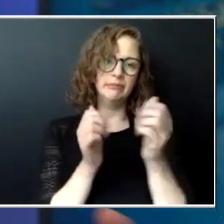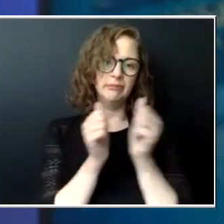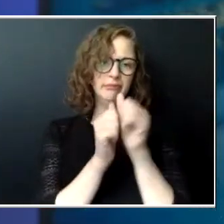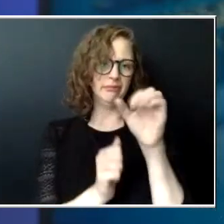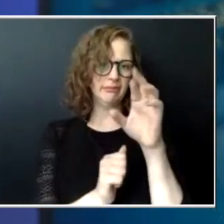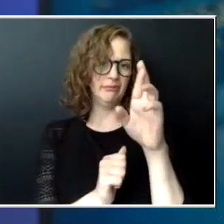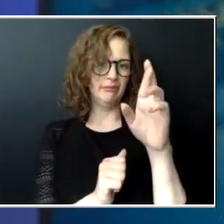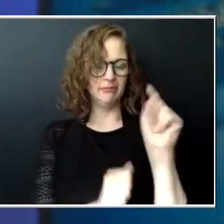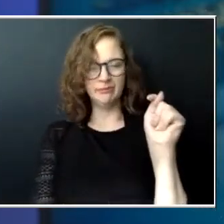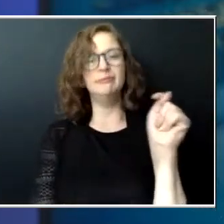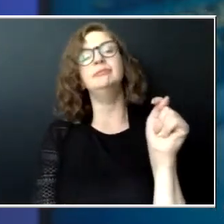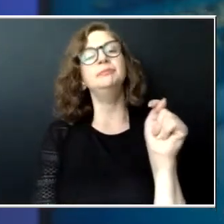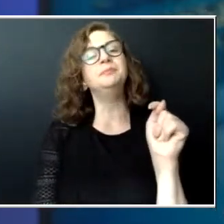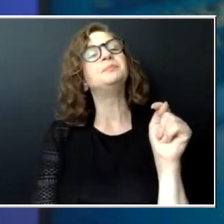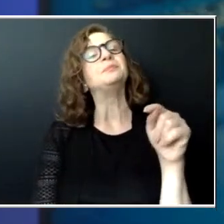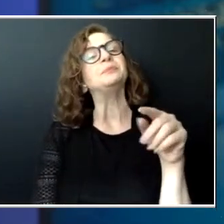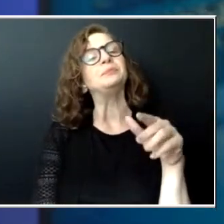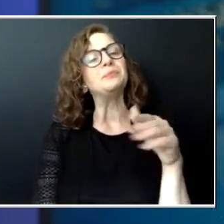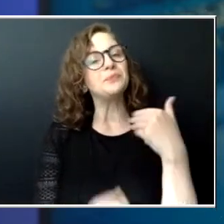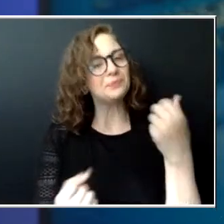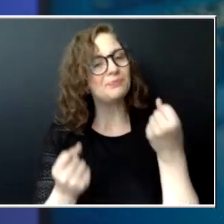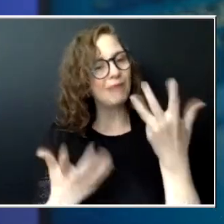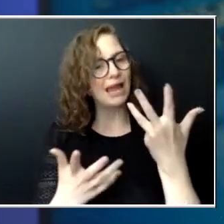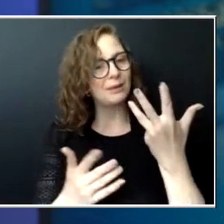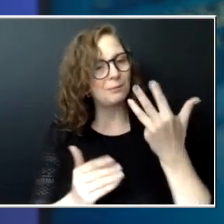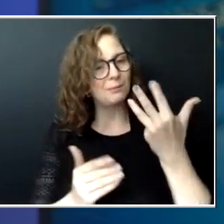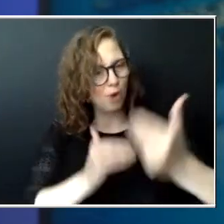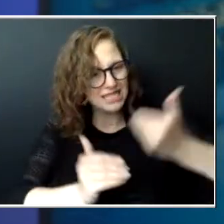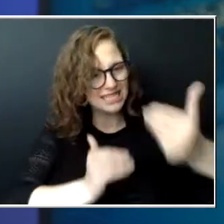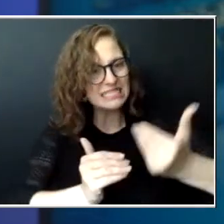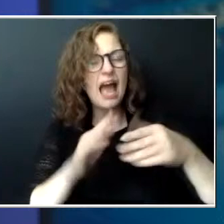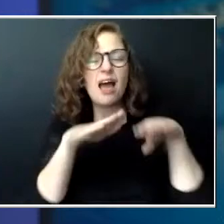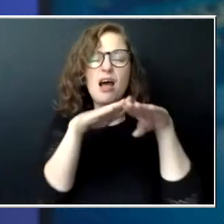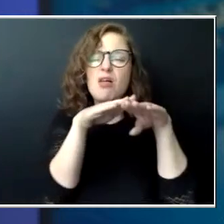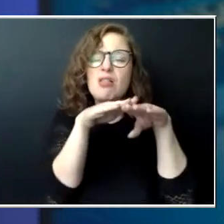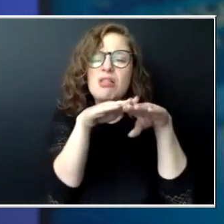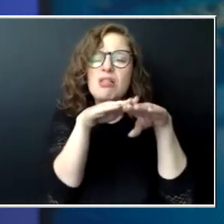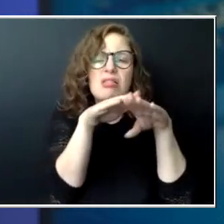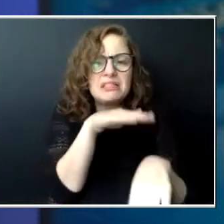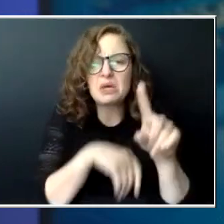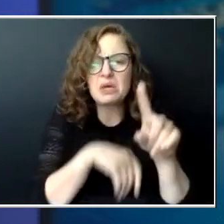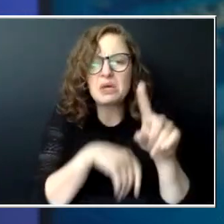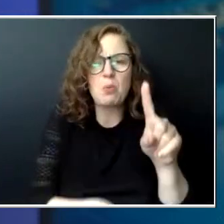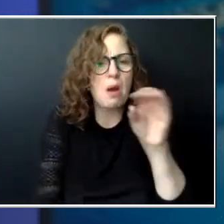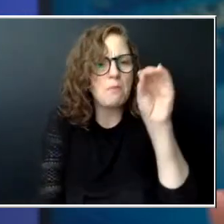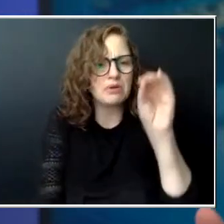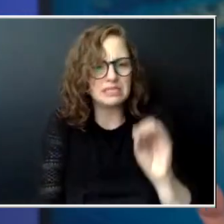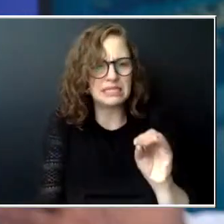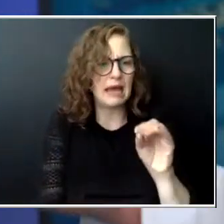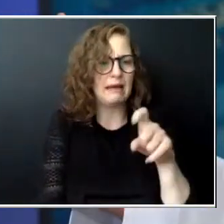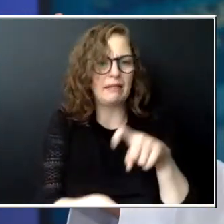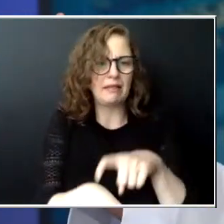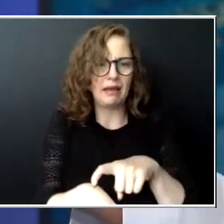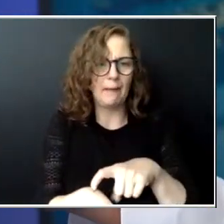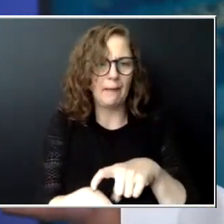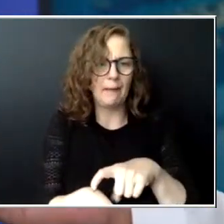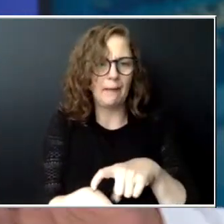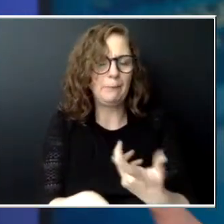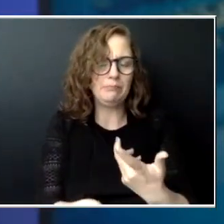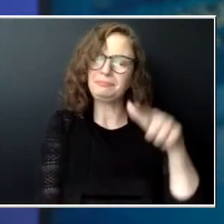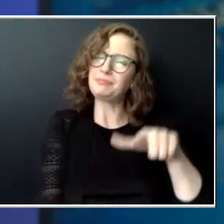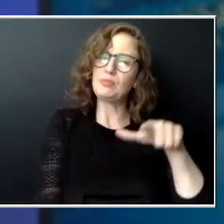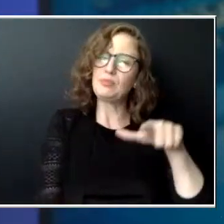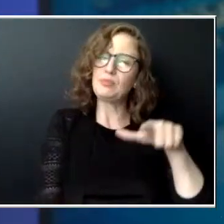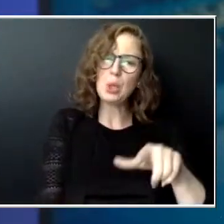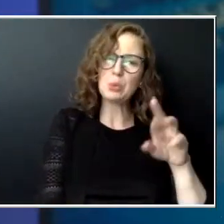of processes, and like less than 1% of the time, it may vary from product to product, but really low rates. But it does happen, and here's where it did